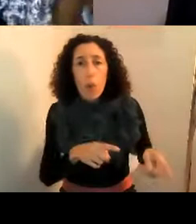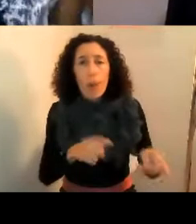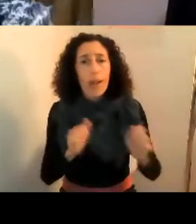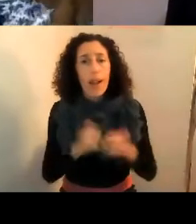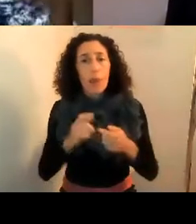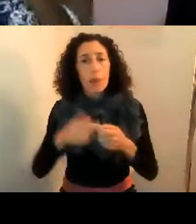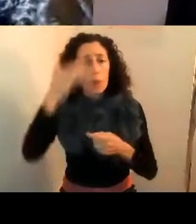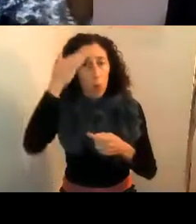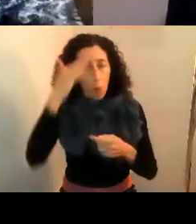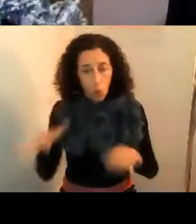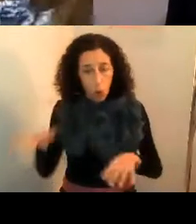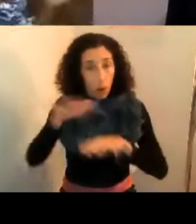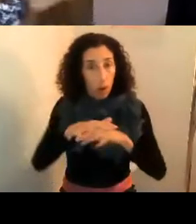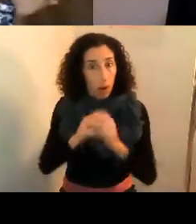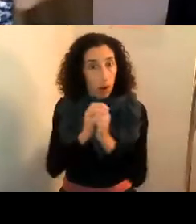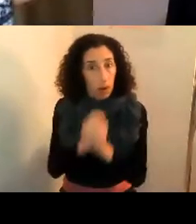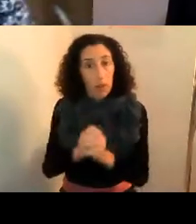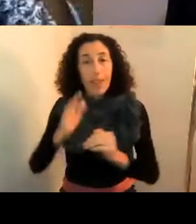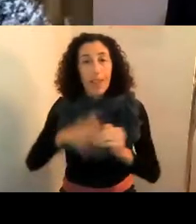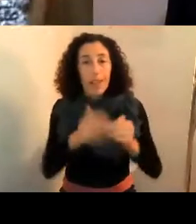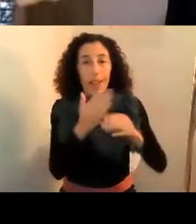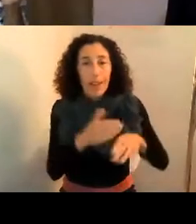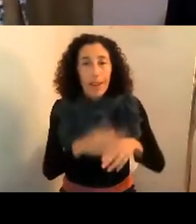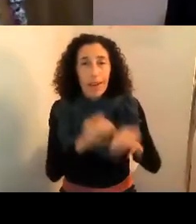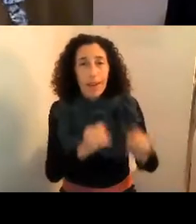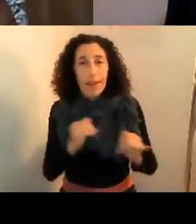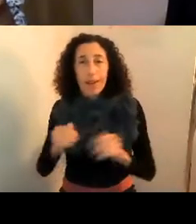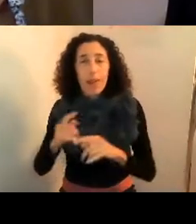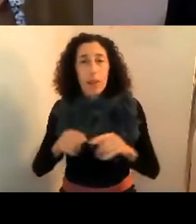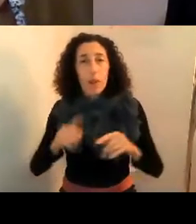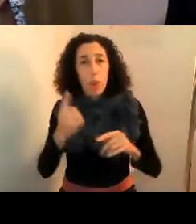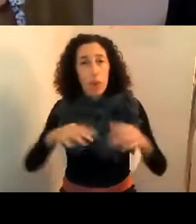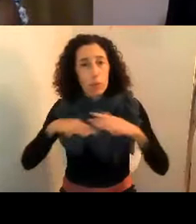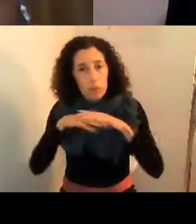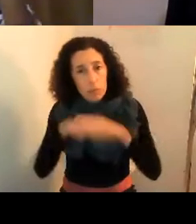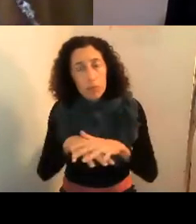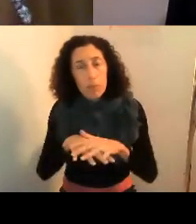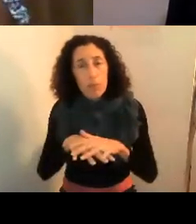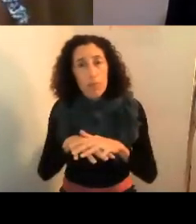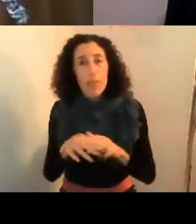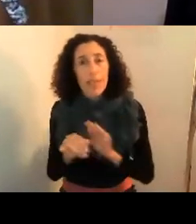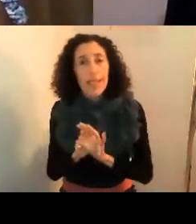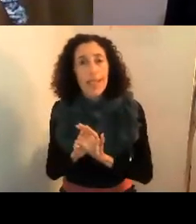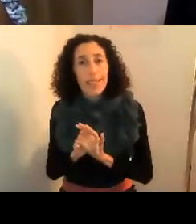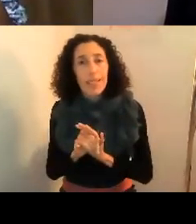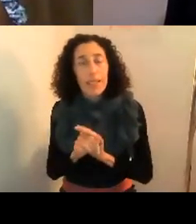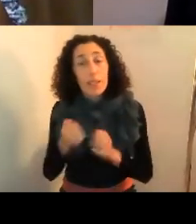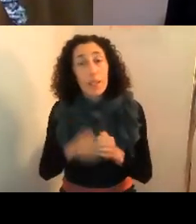That's how we go far, by acknowledging the value of the collectivity of each of our